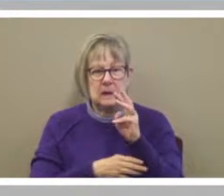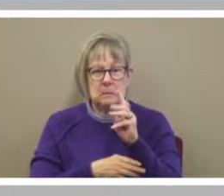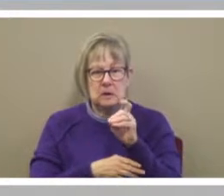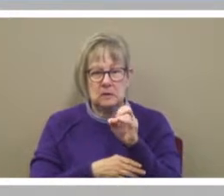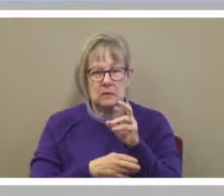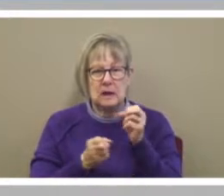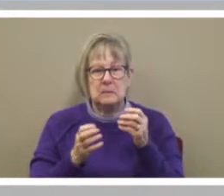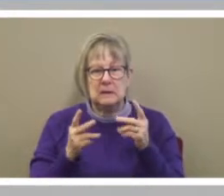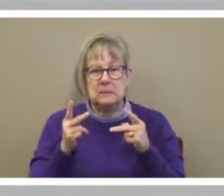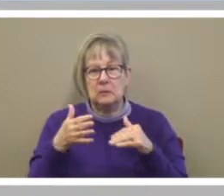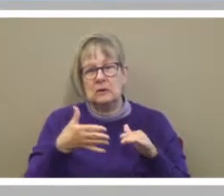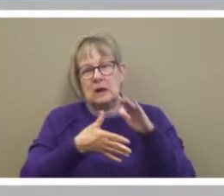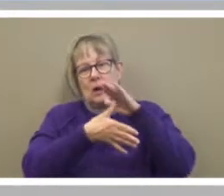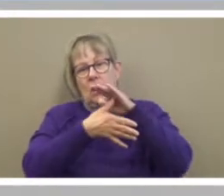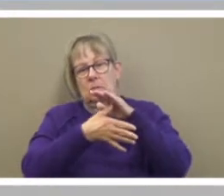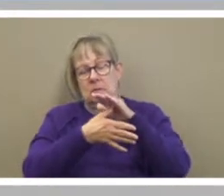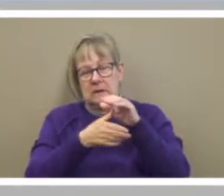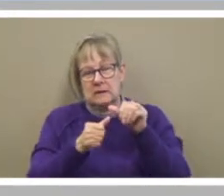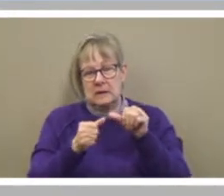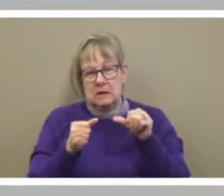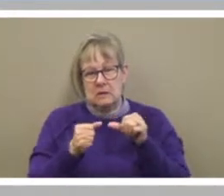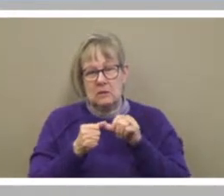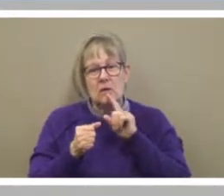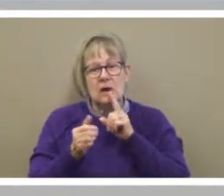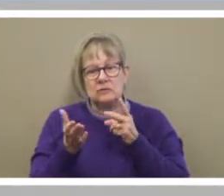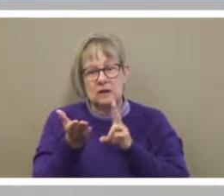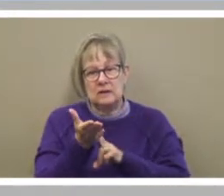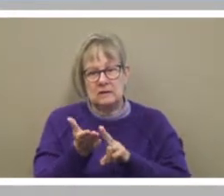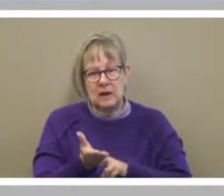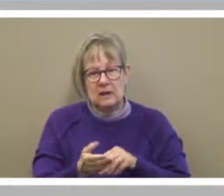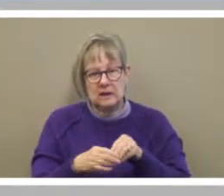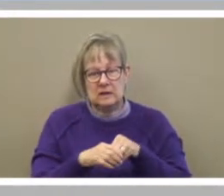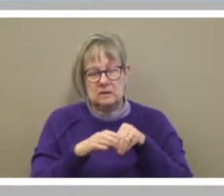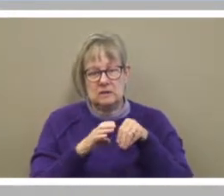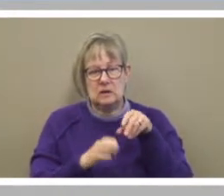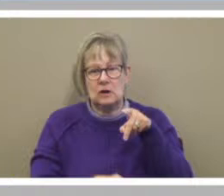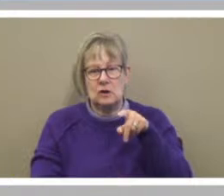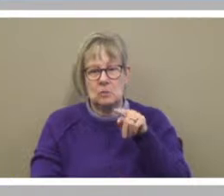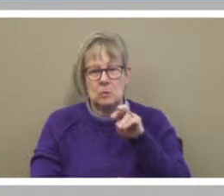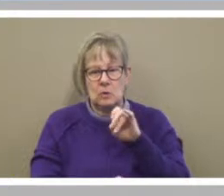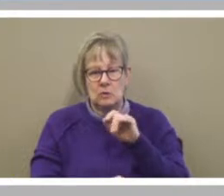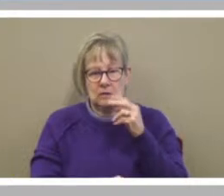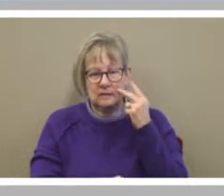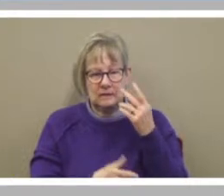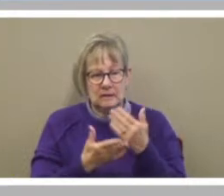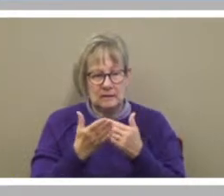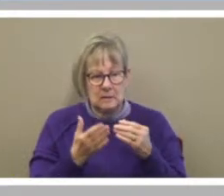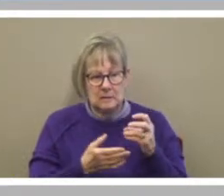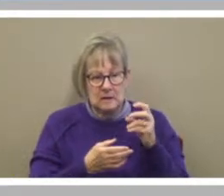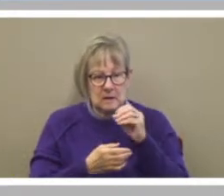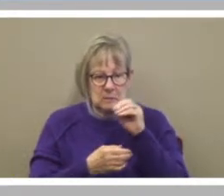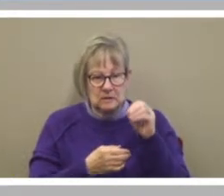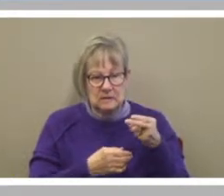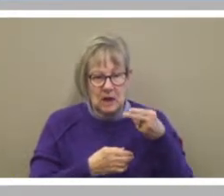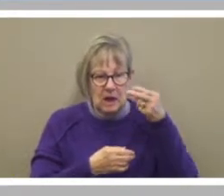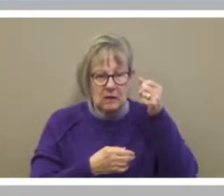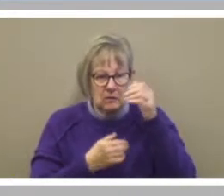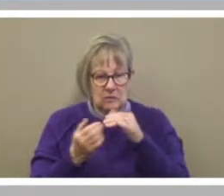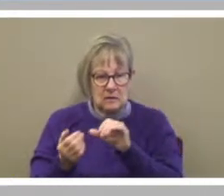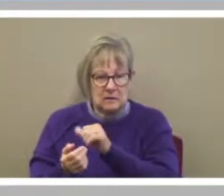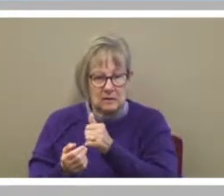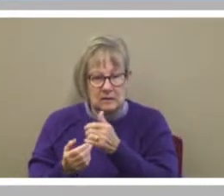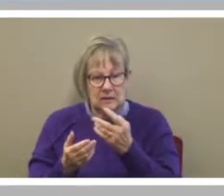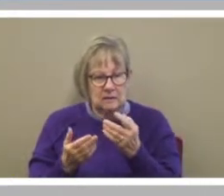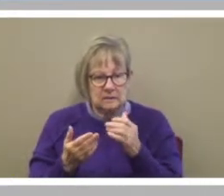in that optimization area are actually logging into the portal. So as you can see, some of the percentages are higher than others. Some areas were not even in